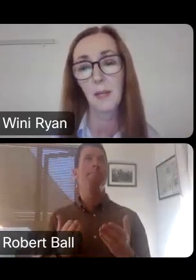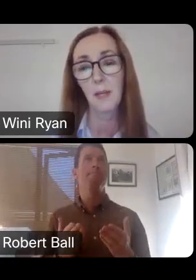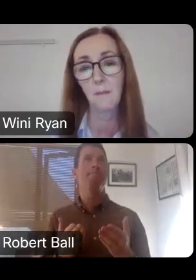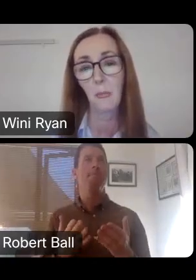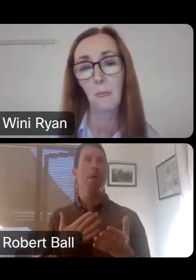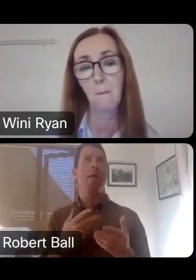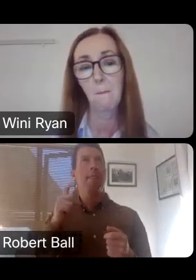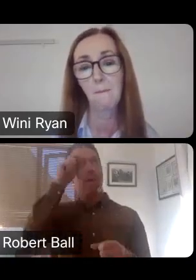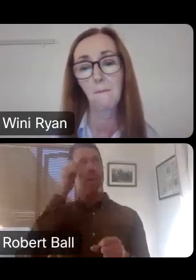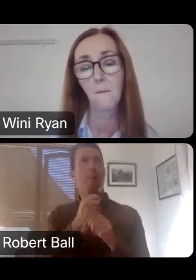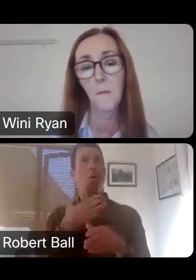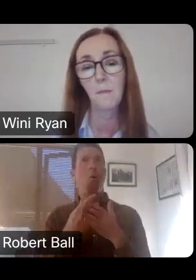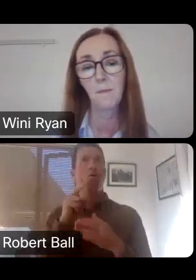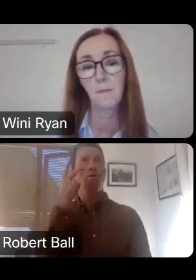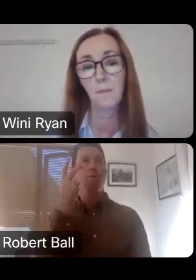be.